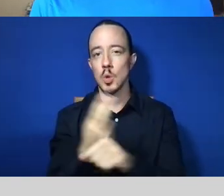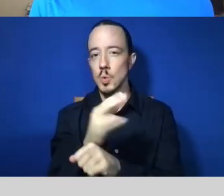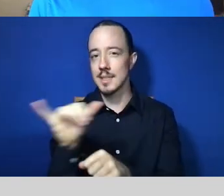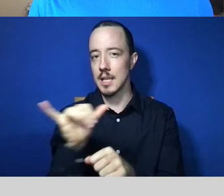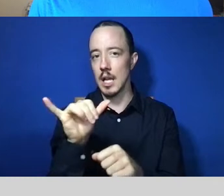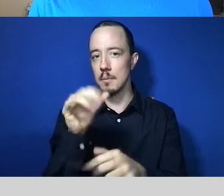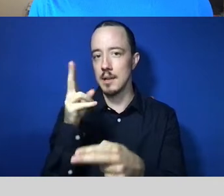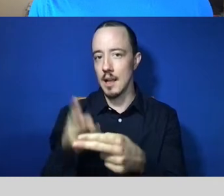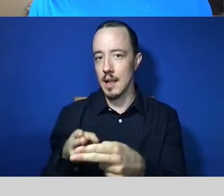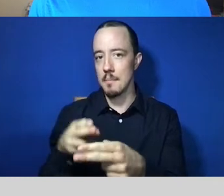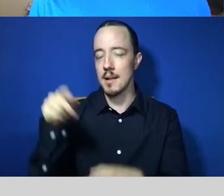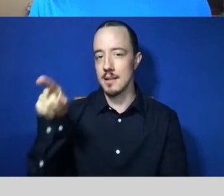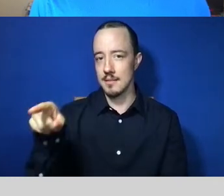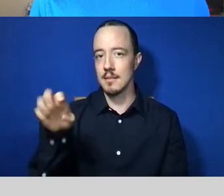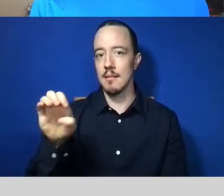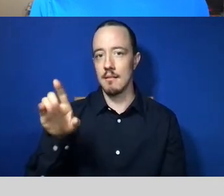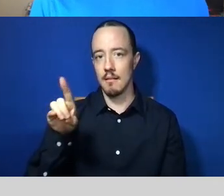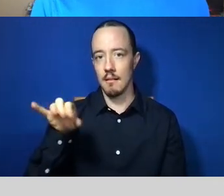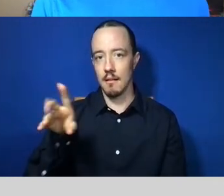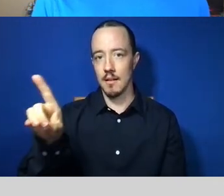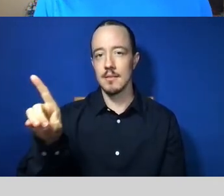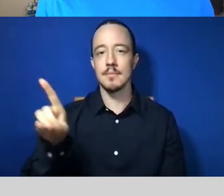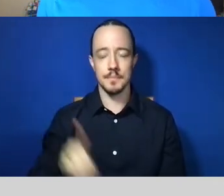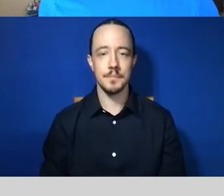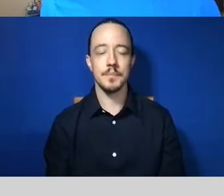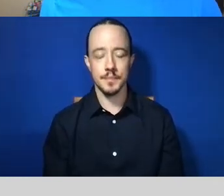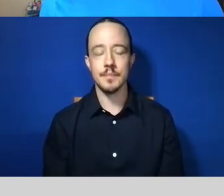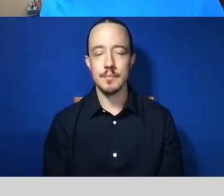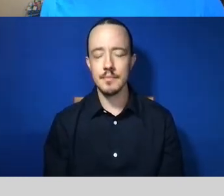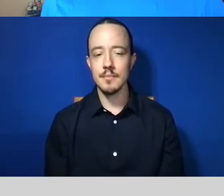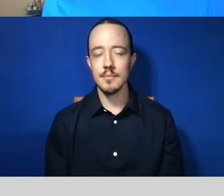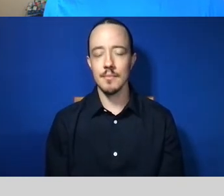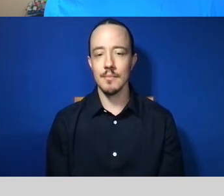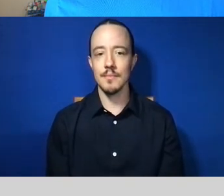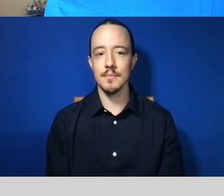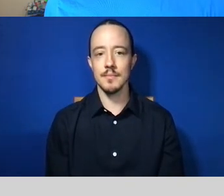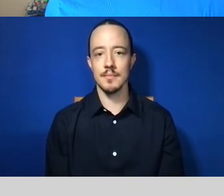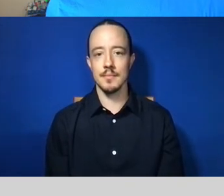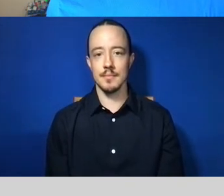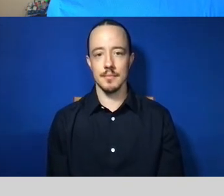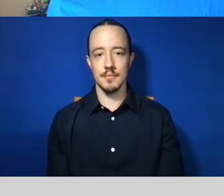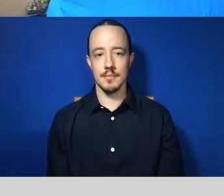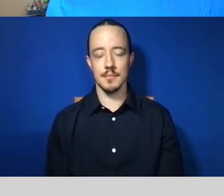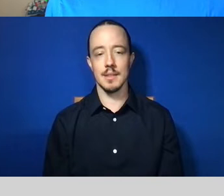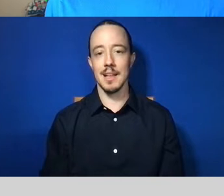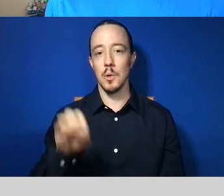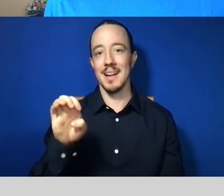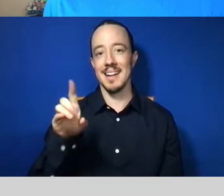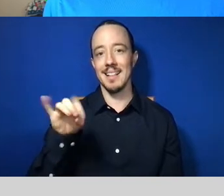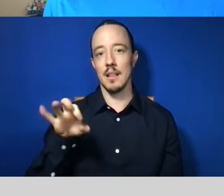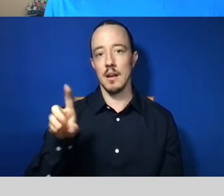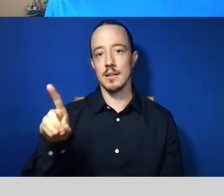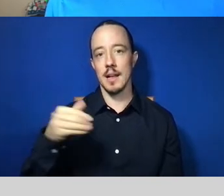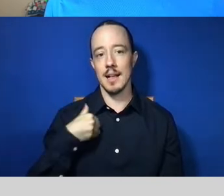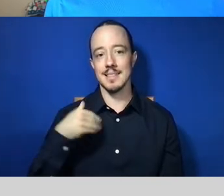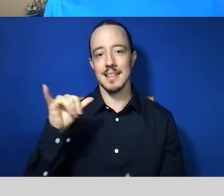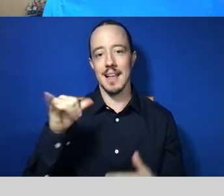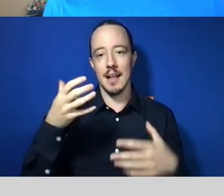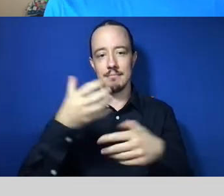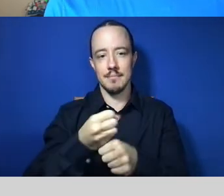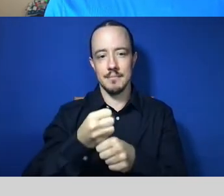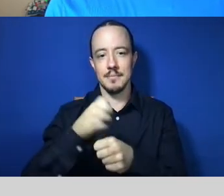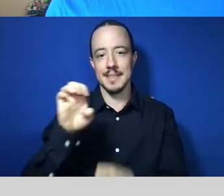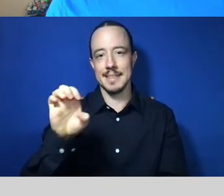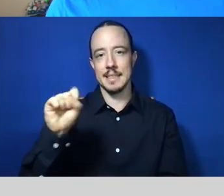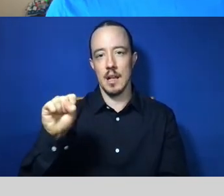Pandas-like will use the same function name, and anything specific to Eland will have the ES